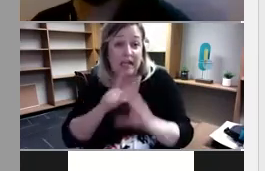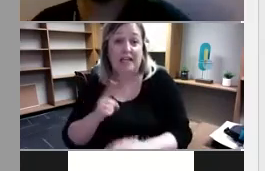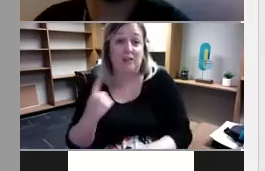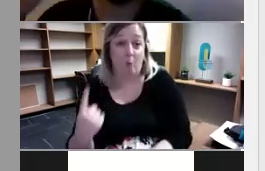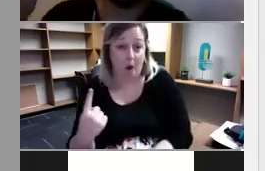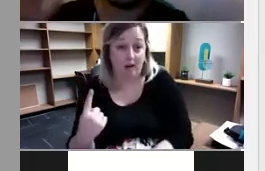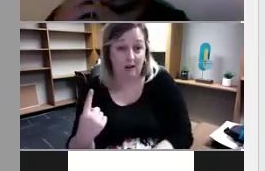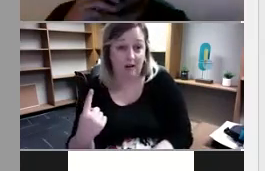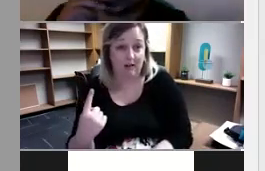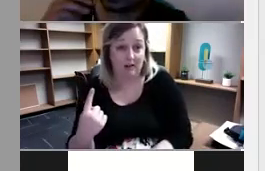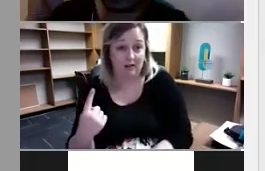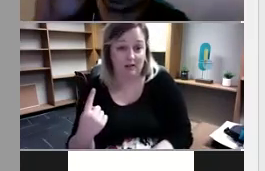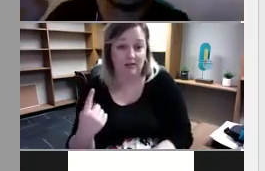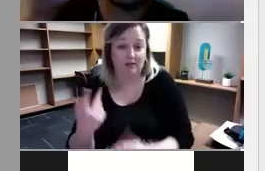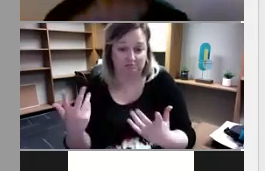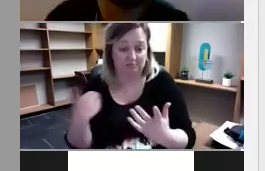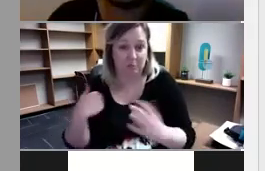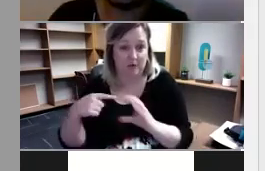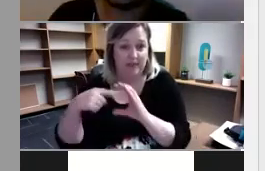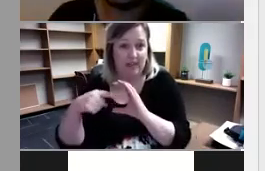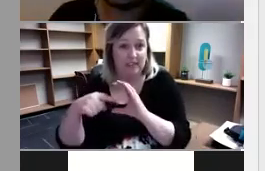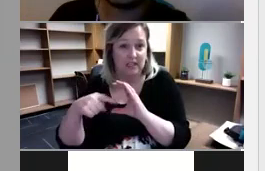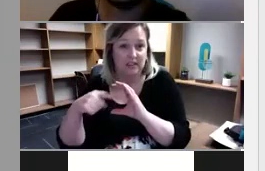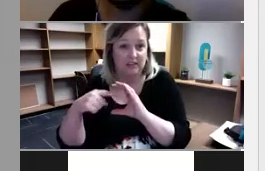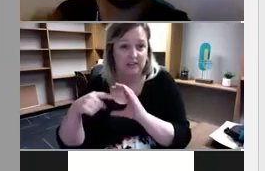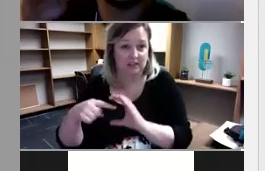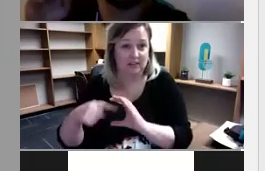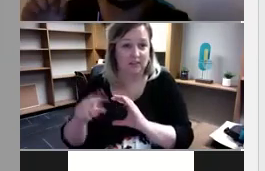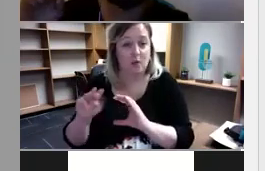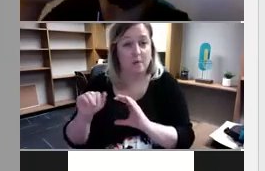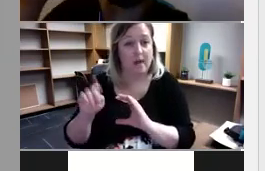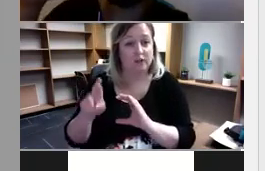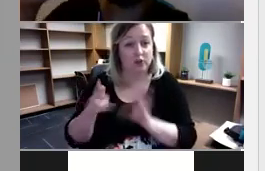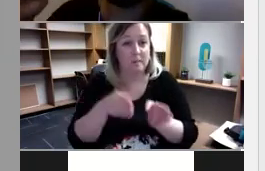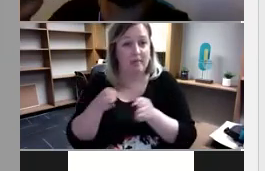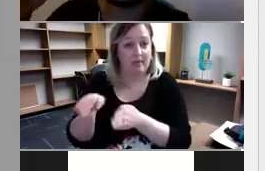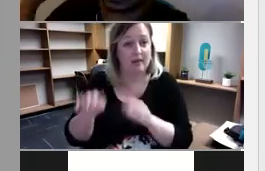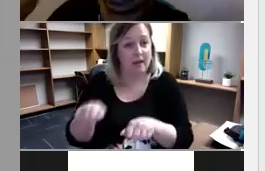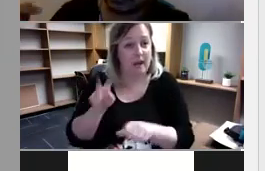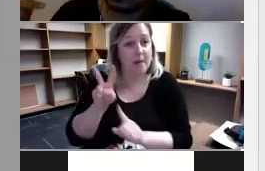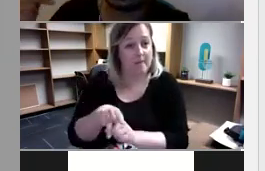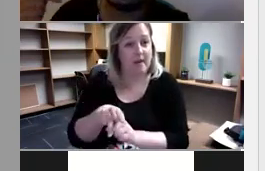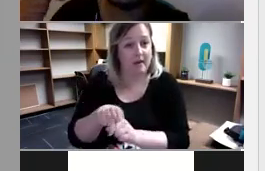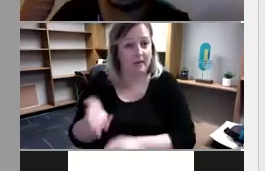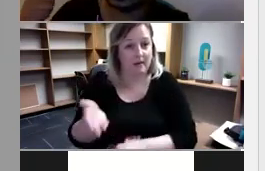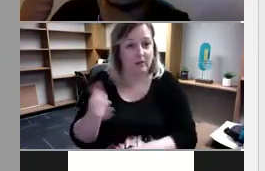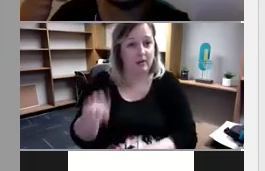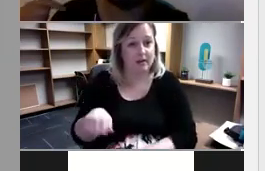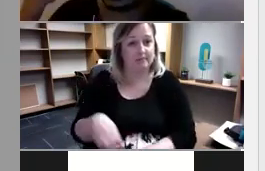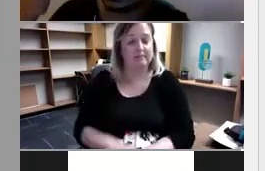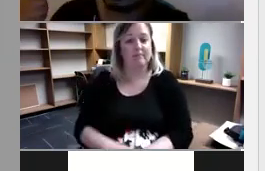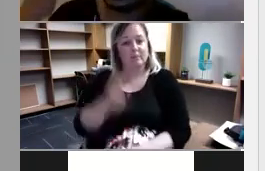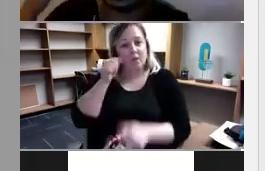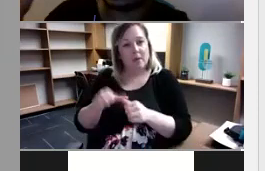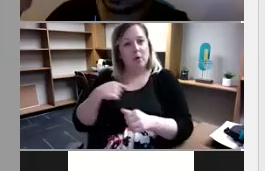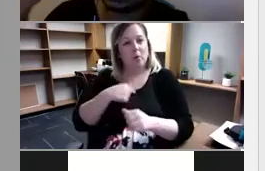So in that case, we have theta of m, right? So master method can also be applied in this case. Remember that we started out with the condition